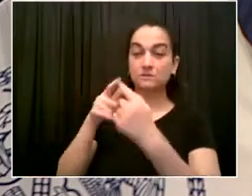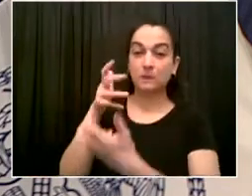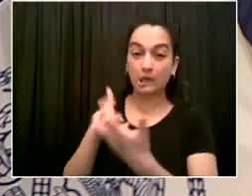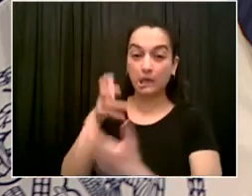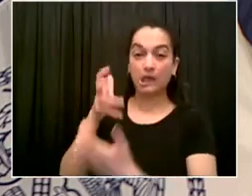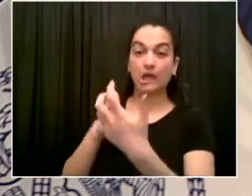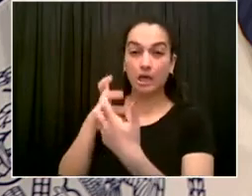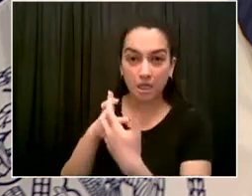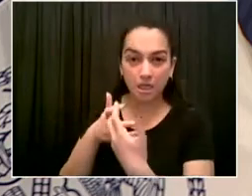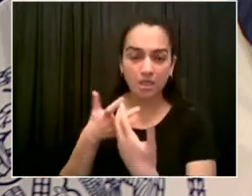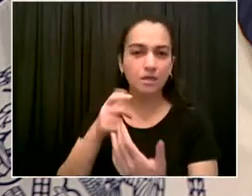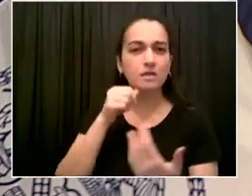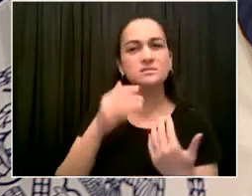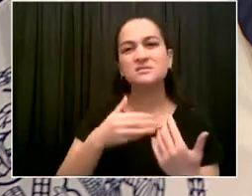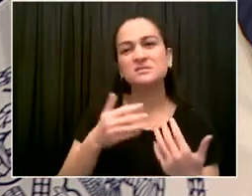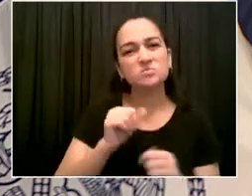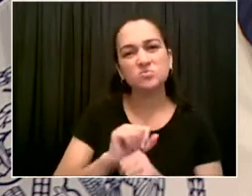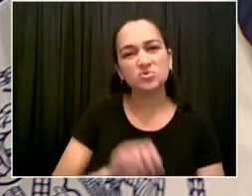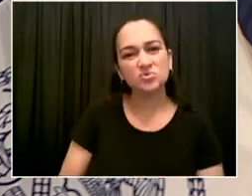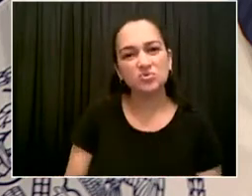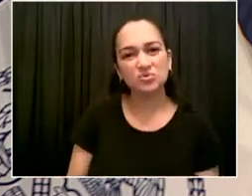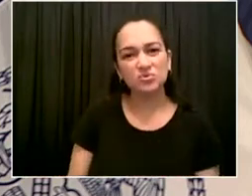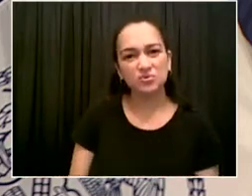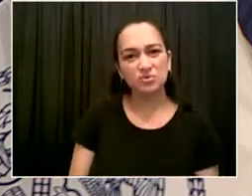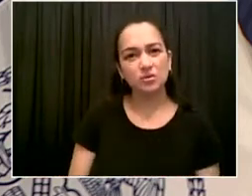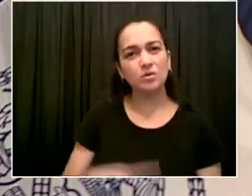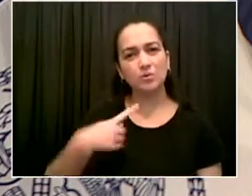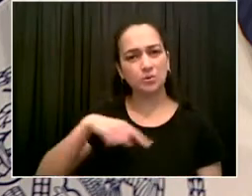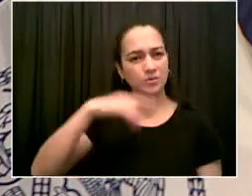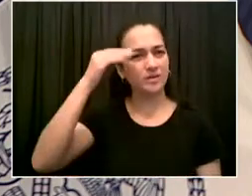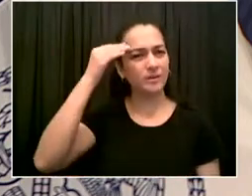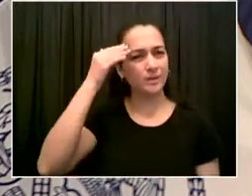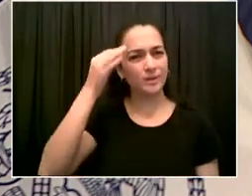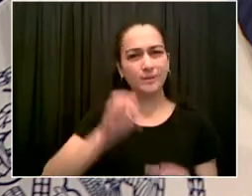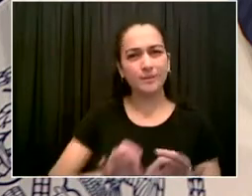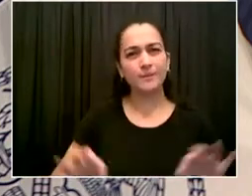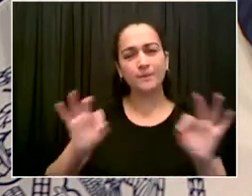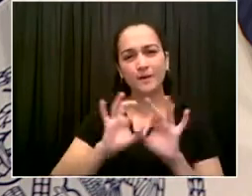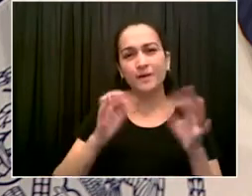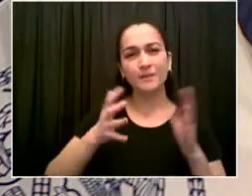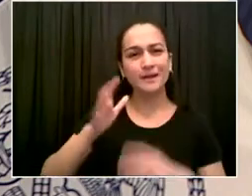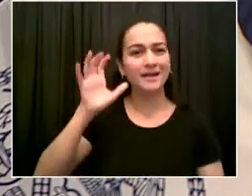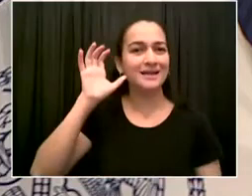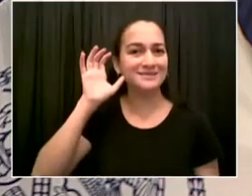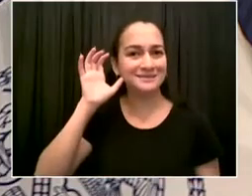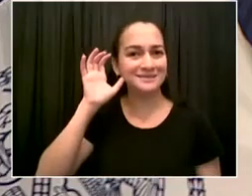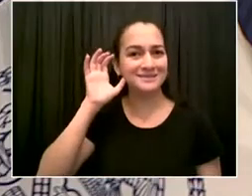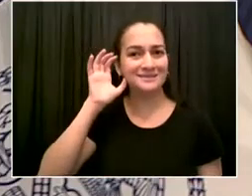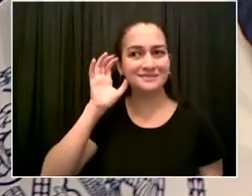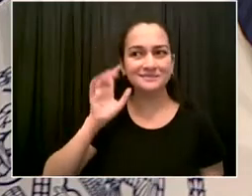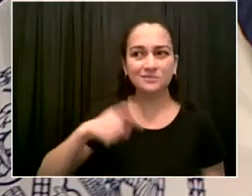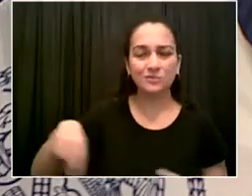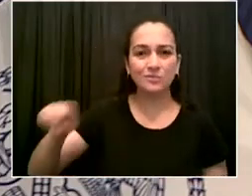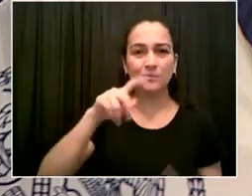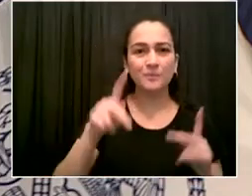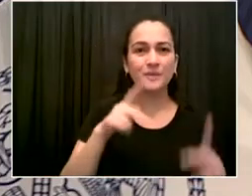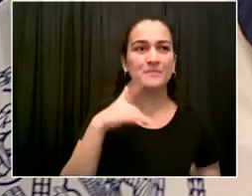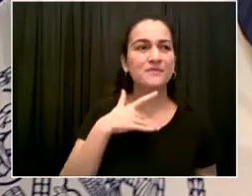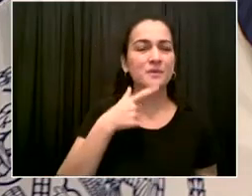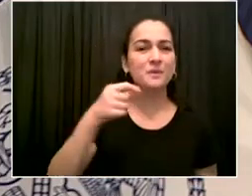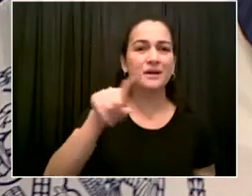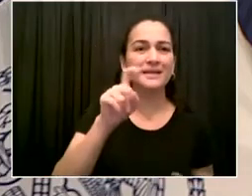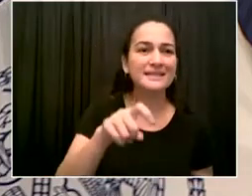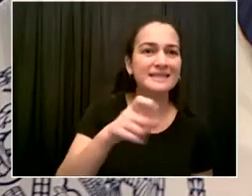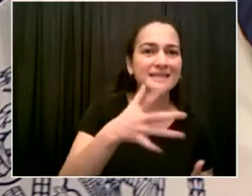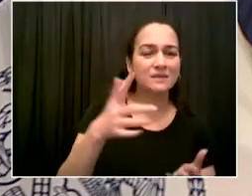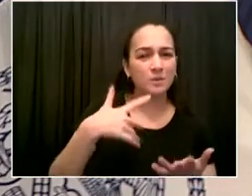when it comes to business, the business community, we do. But the ultimate decisions have to be made on the data and the science, and what's going to